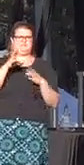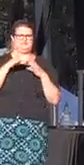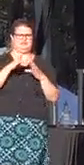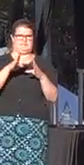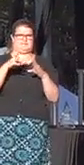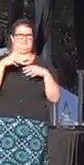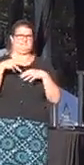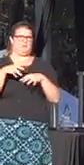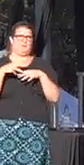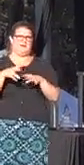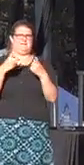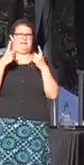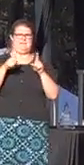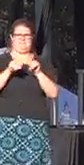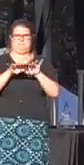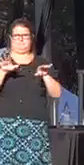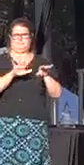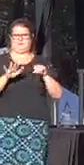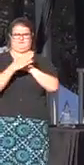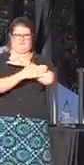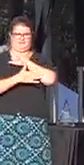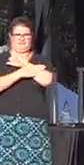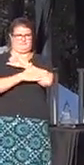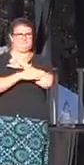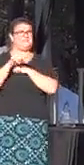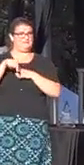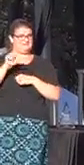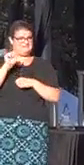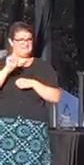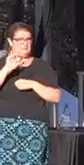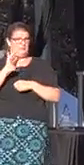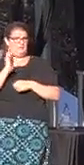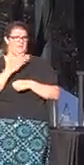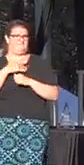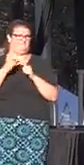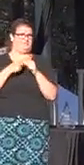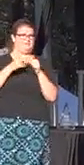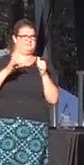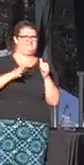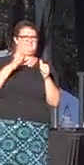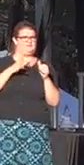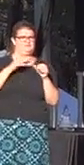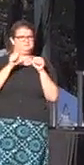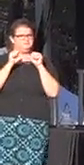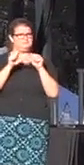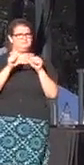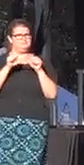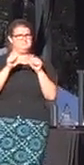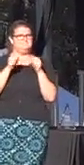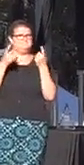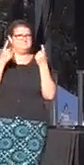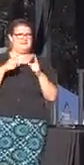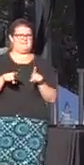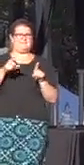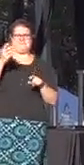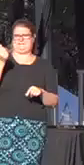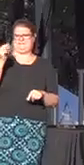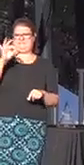across the country. Here in San Diego, our first official, by which I mean permitted by the city, rally and march happened